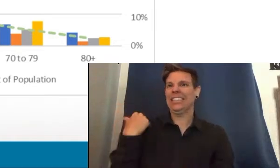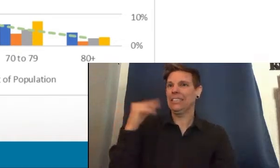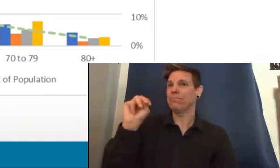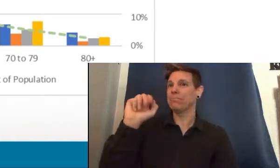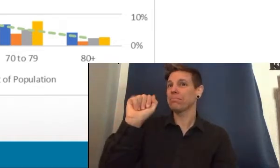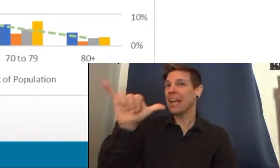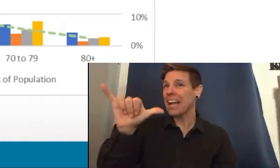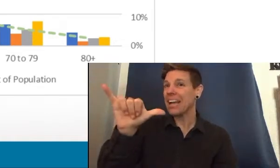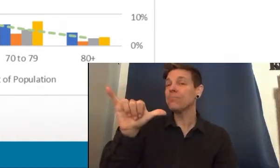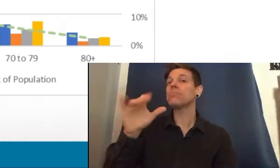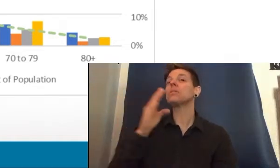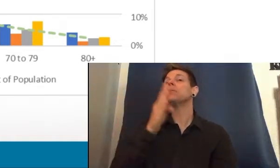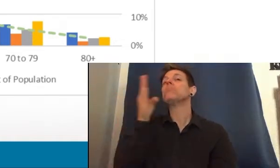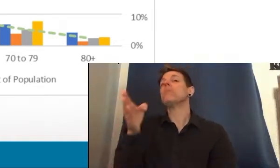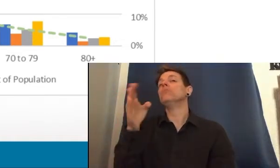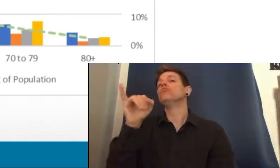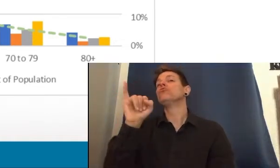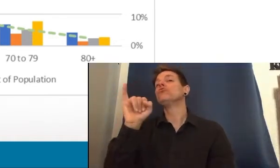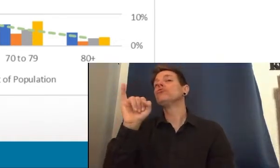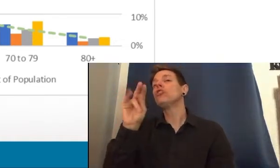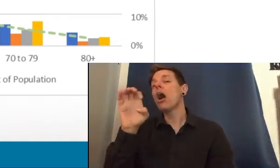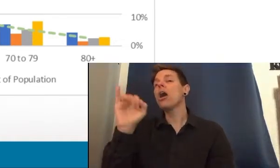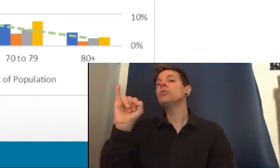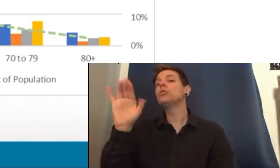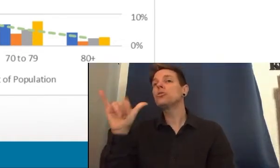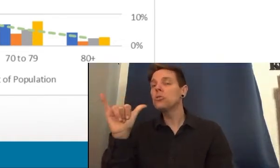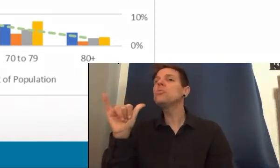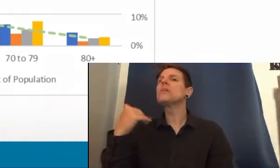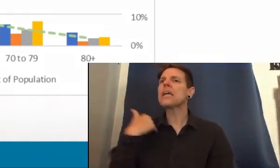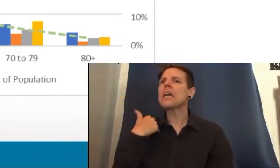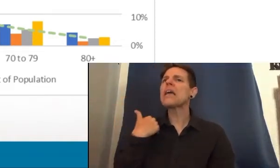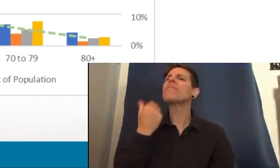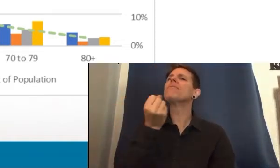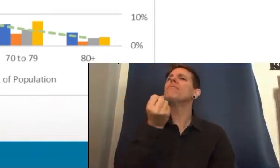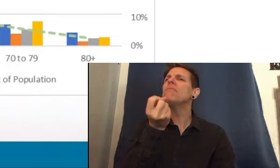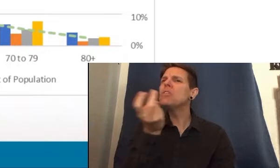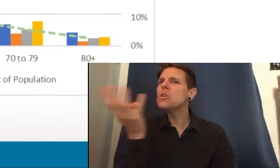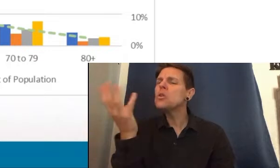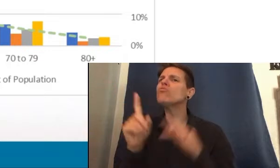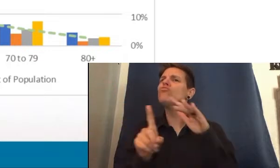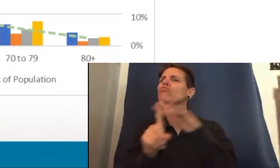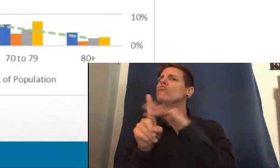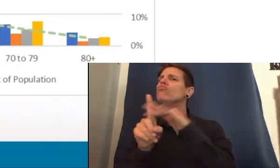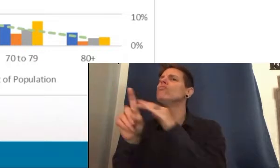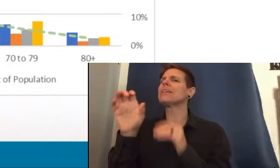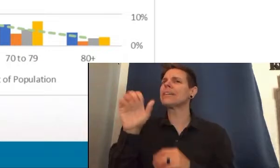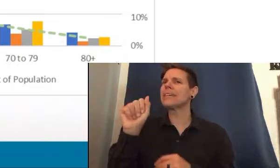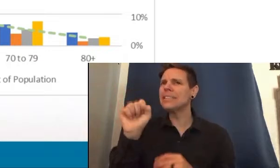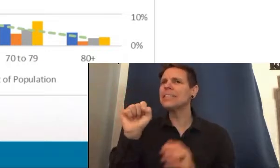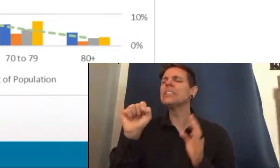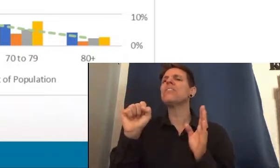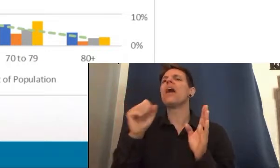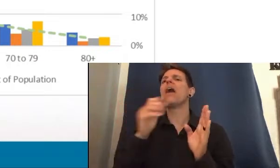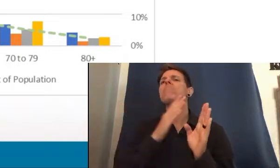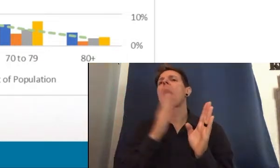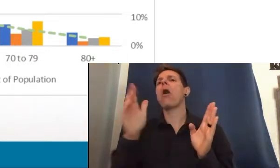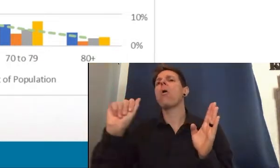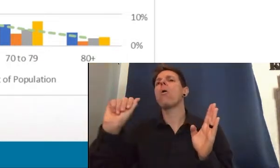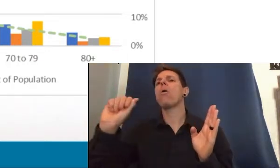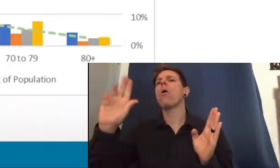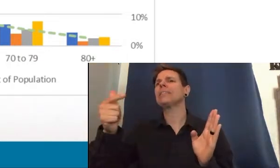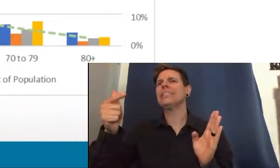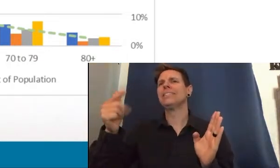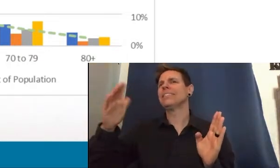you can see we had fewer cases, but stepping upward. And then August, I have to say, it's not marked on the chart. It's bad data presentation,